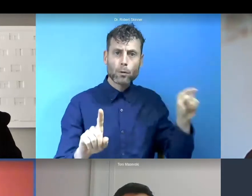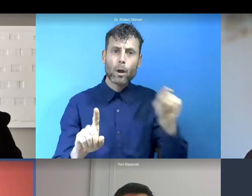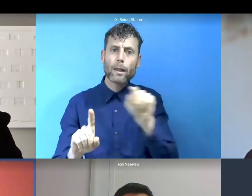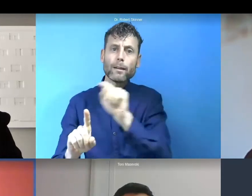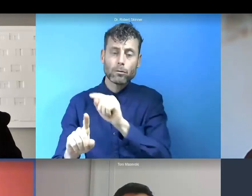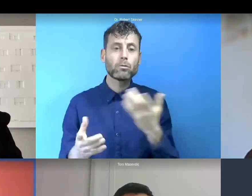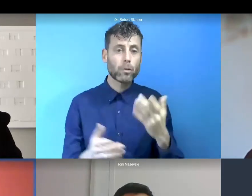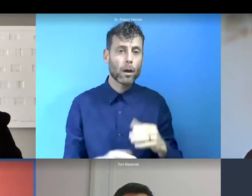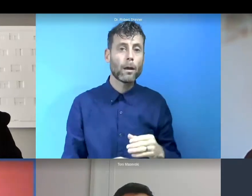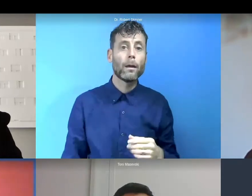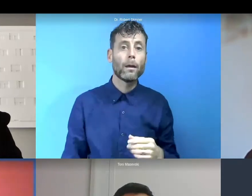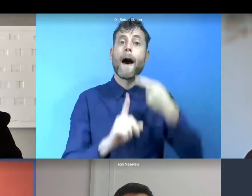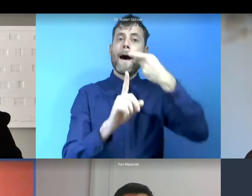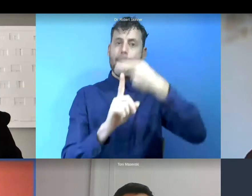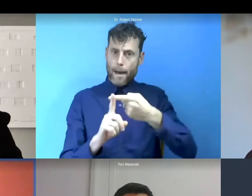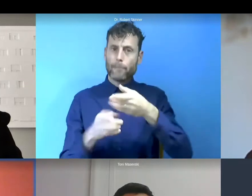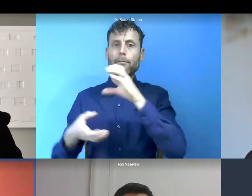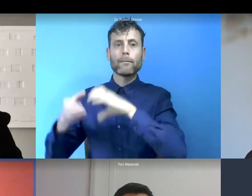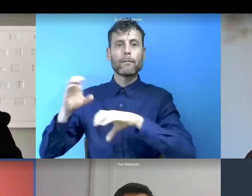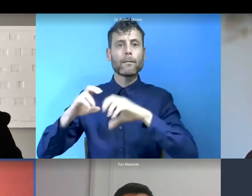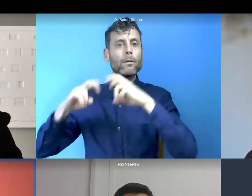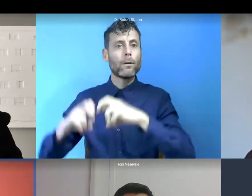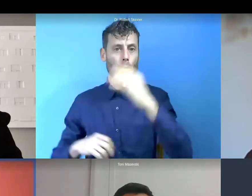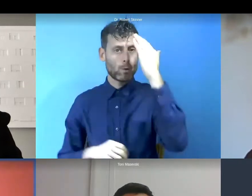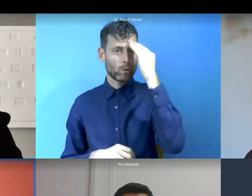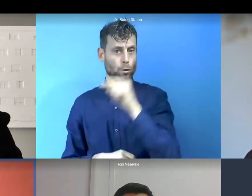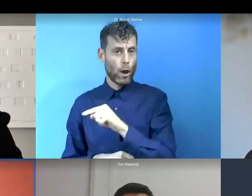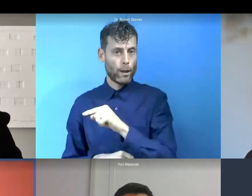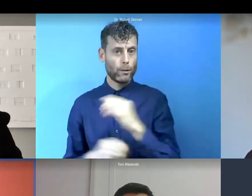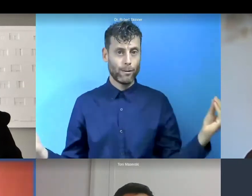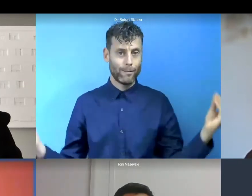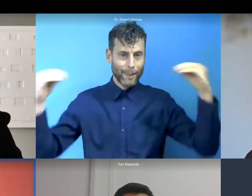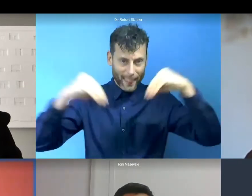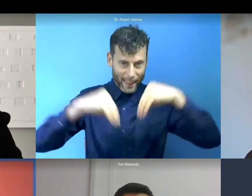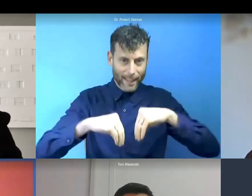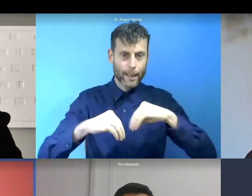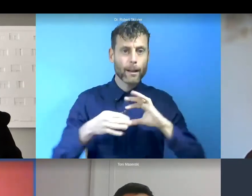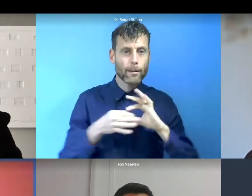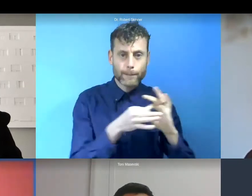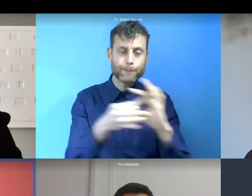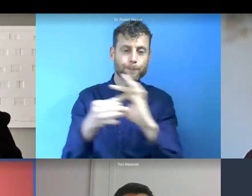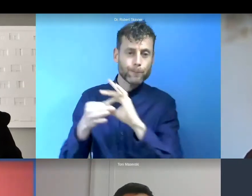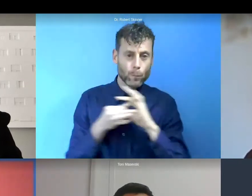mentioned by the Portuguese sociologist Boaventura de Sousa Santos. The idea that